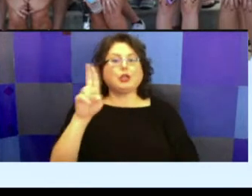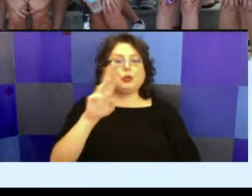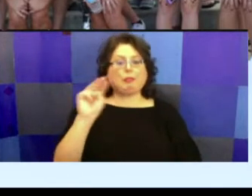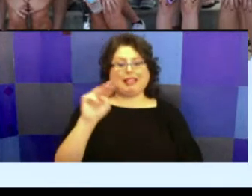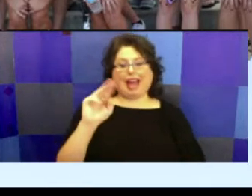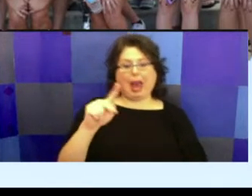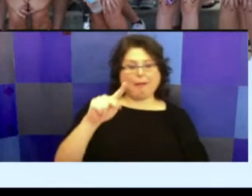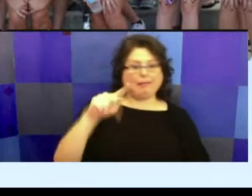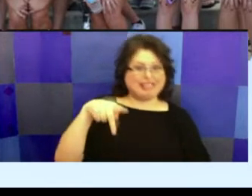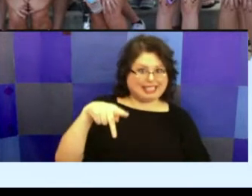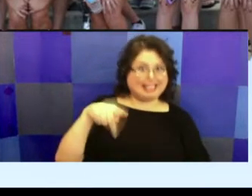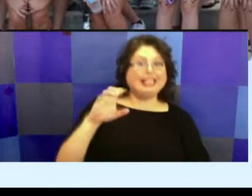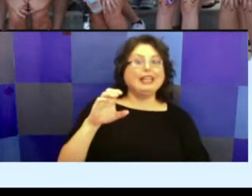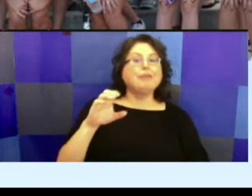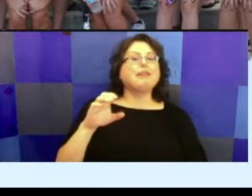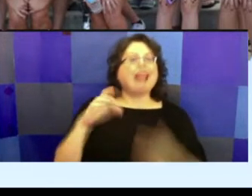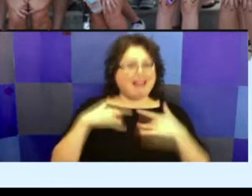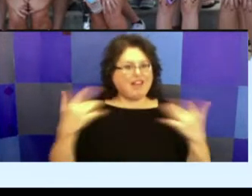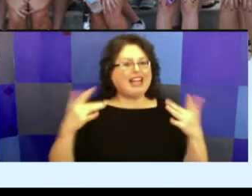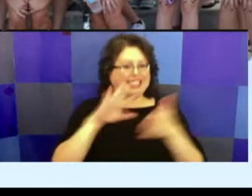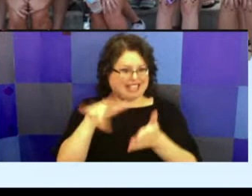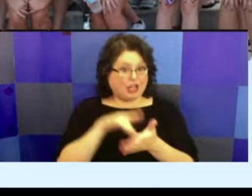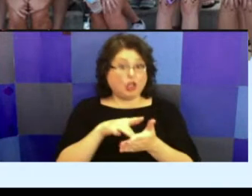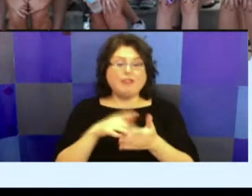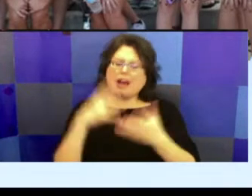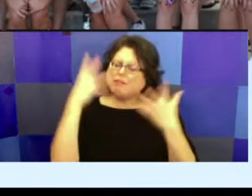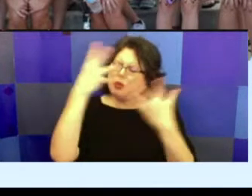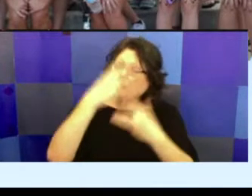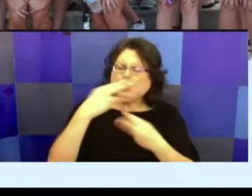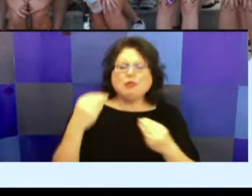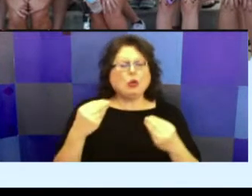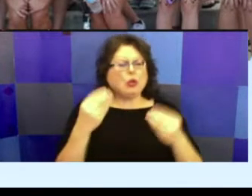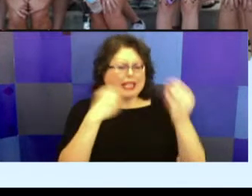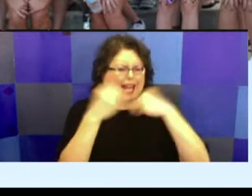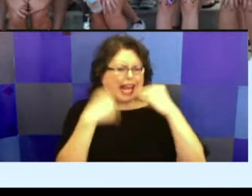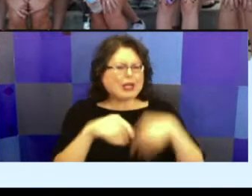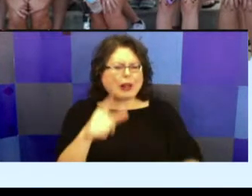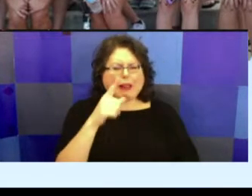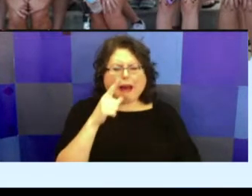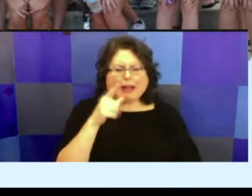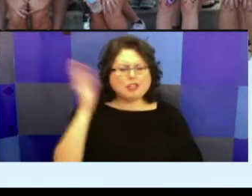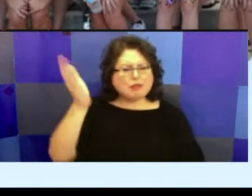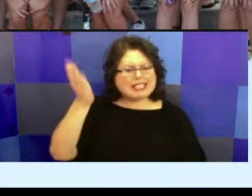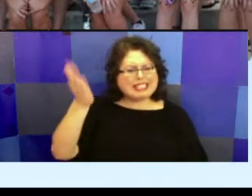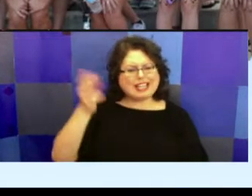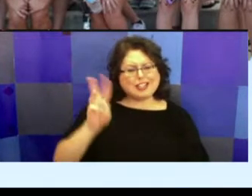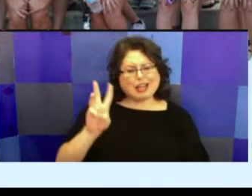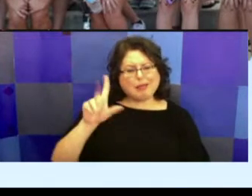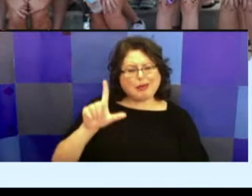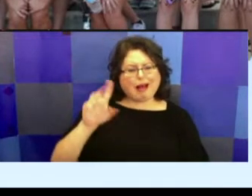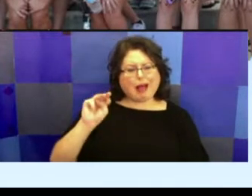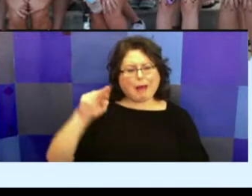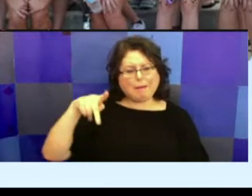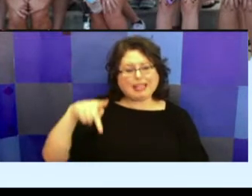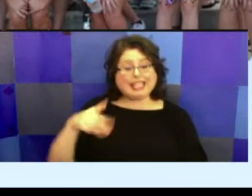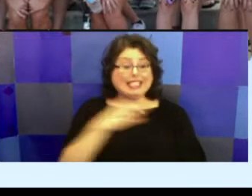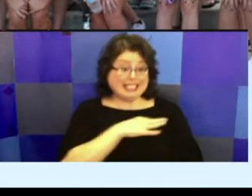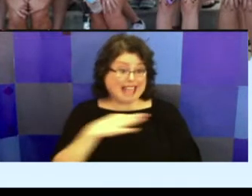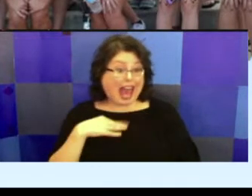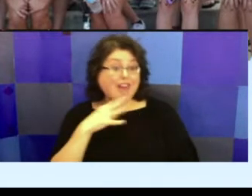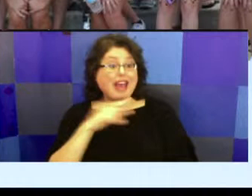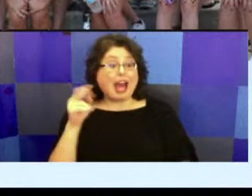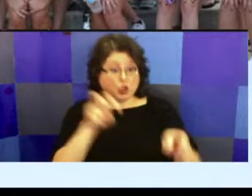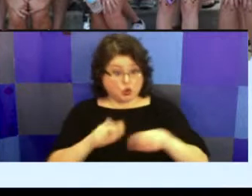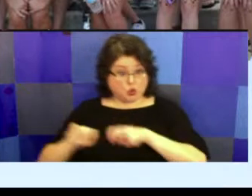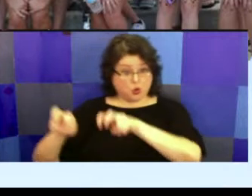Center. Students enjoyed a beautifully catered lunch and a presentation from WLMP staff and a tour of our new campus